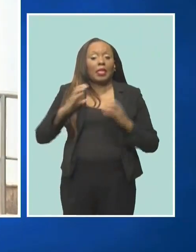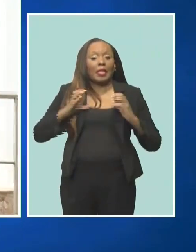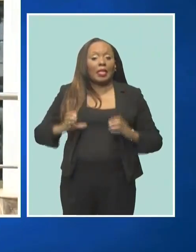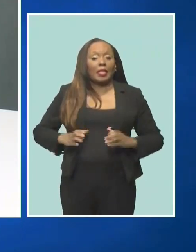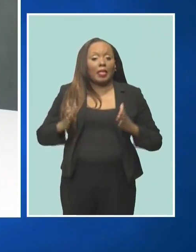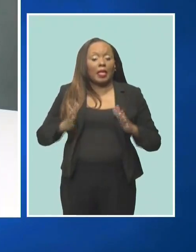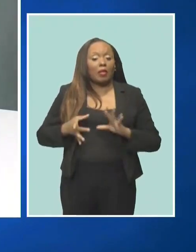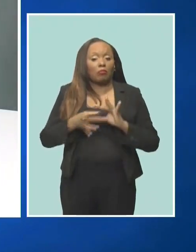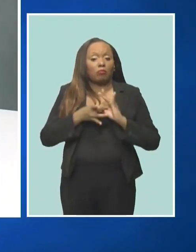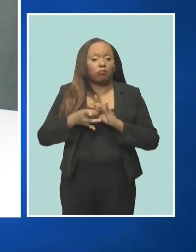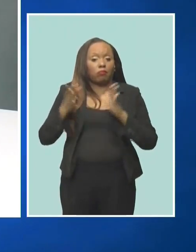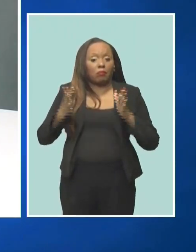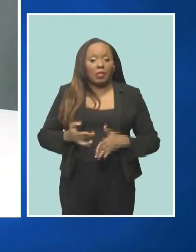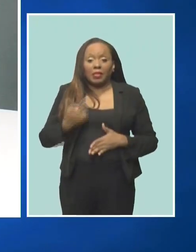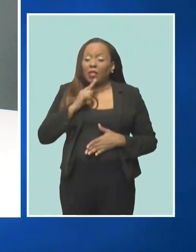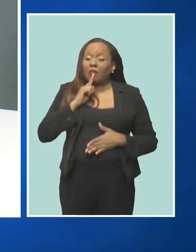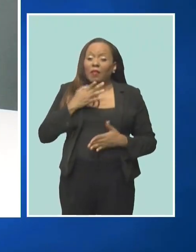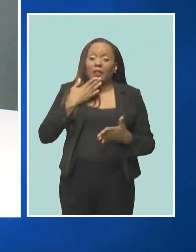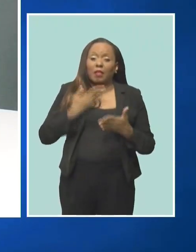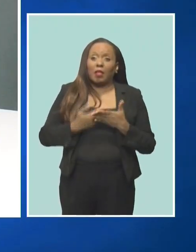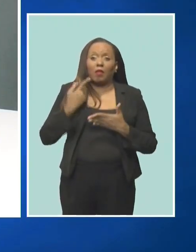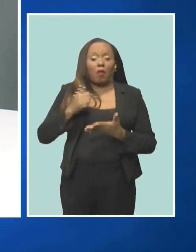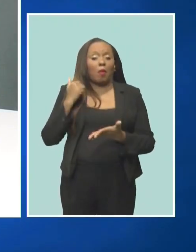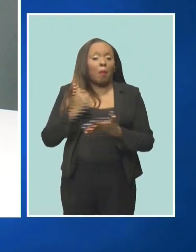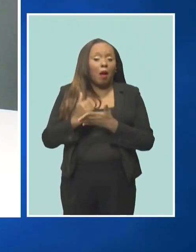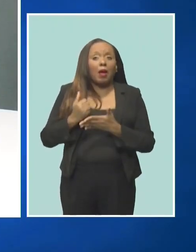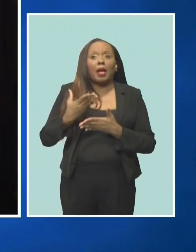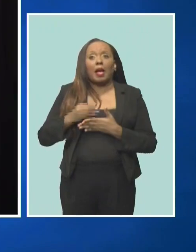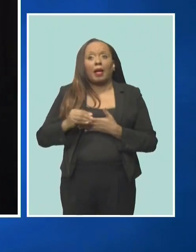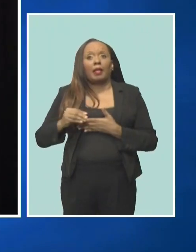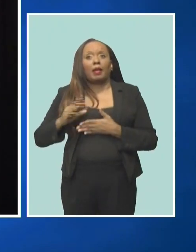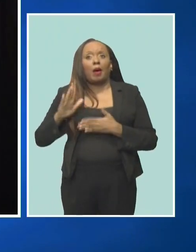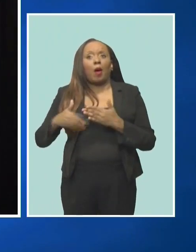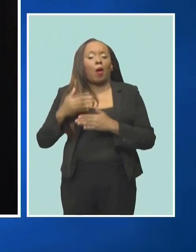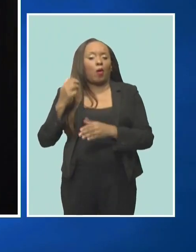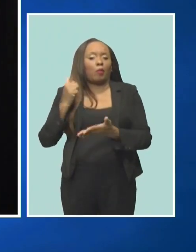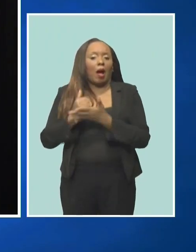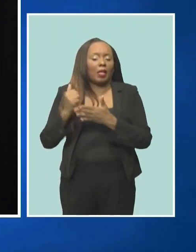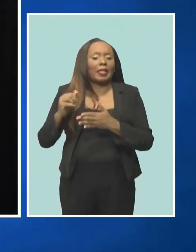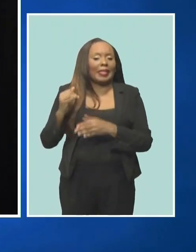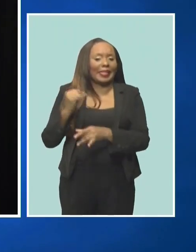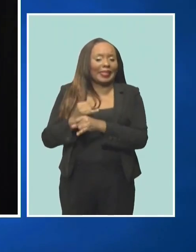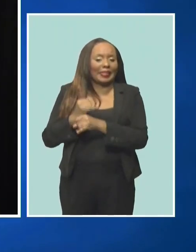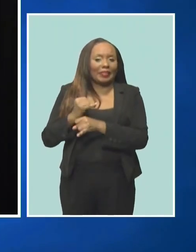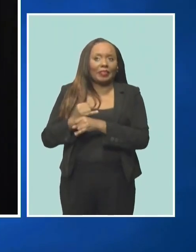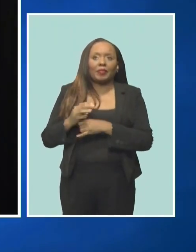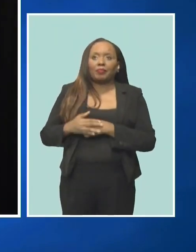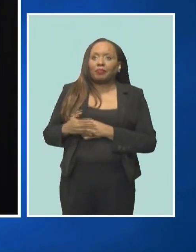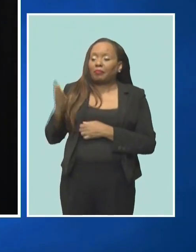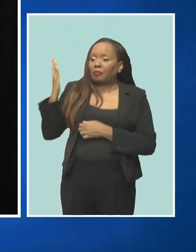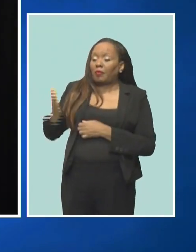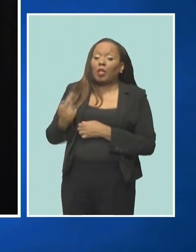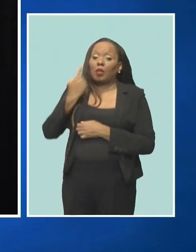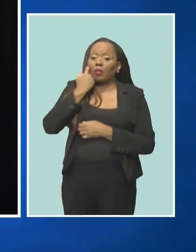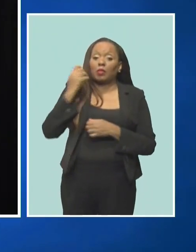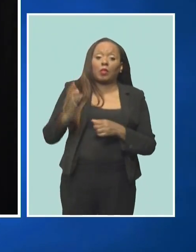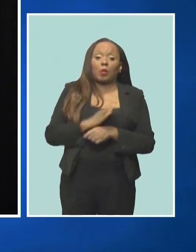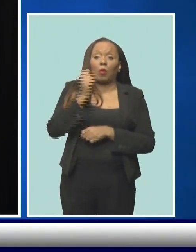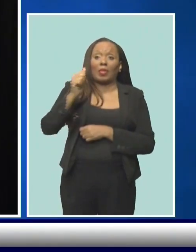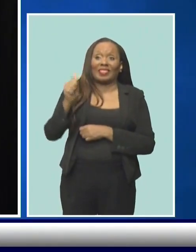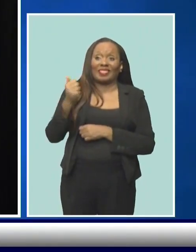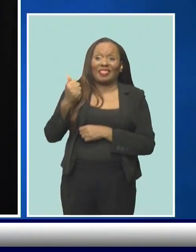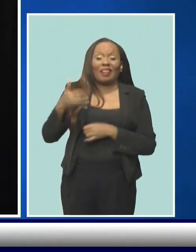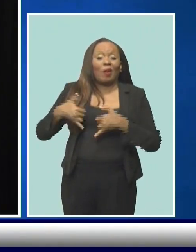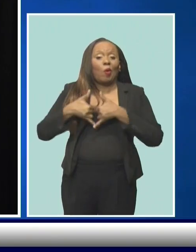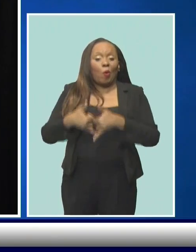for the bank and the industry. We just won 10 awards from Global Finance, and Global Finance